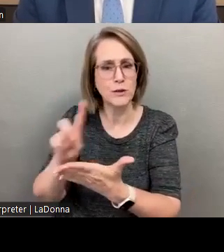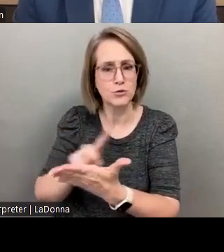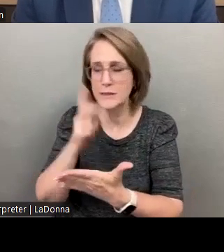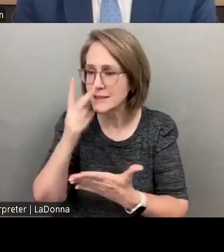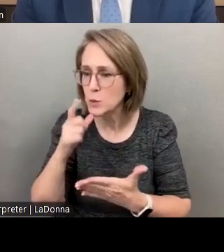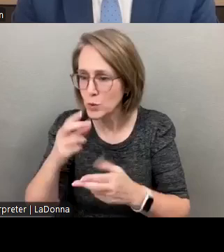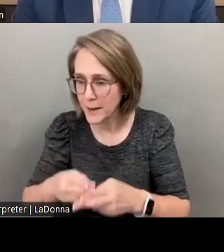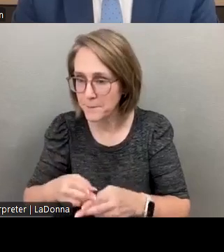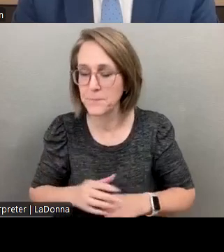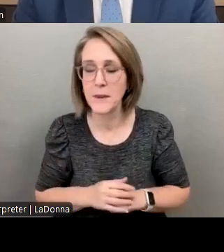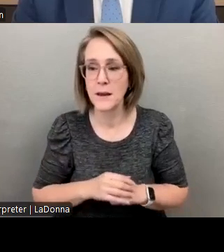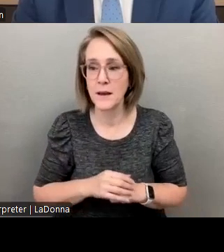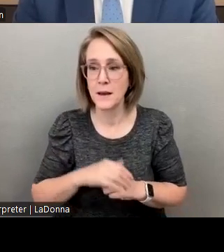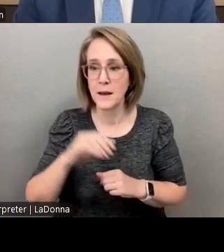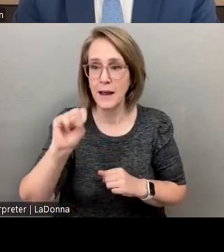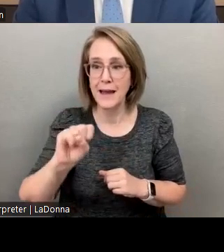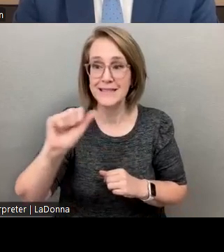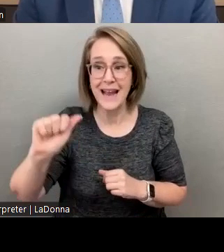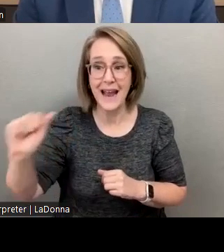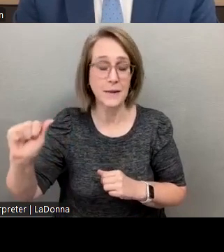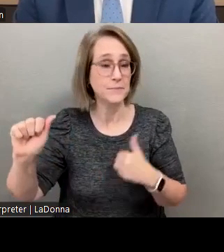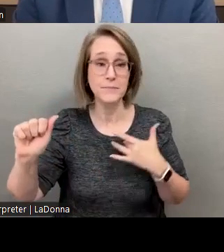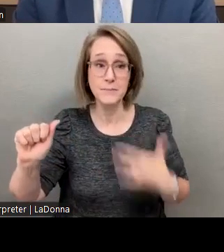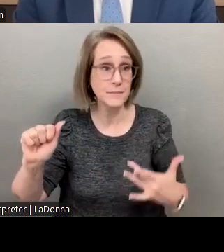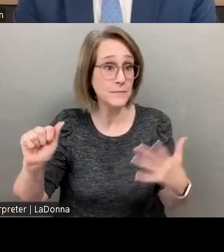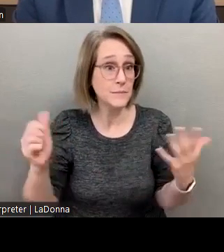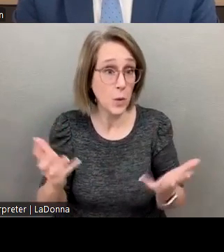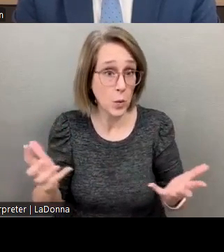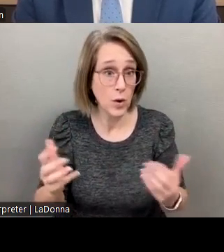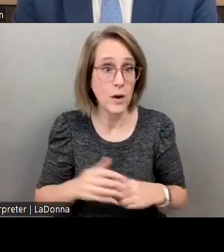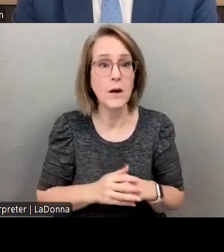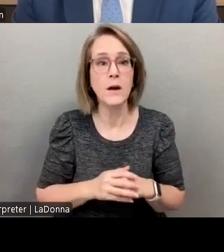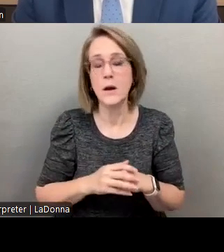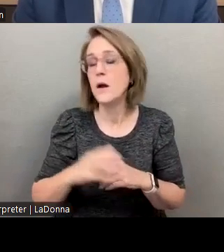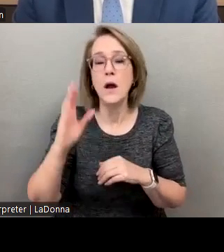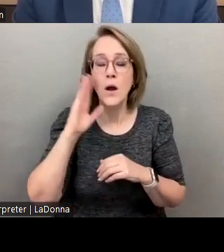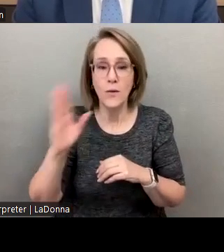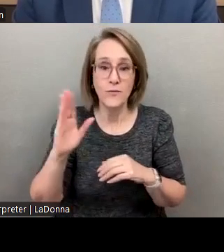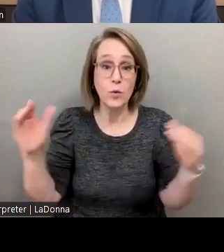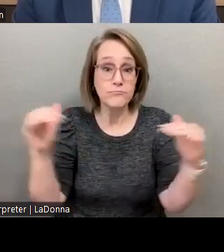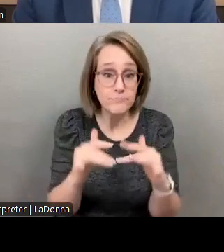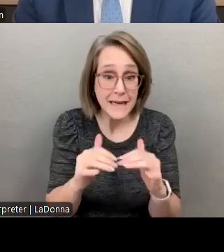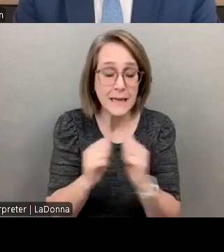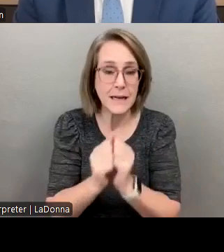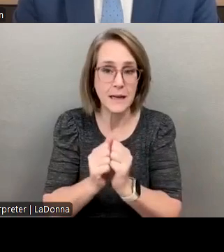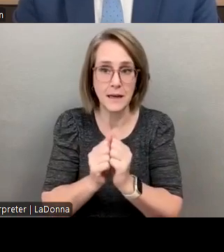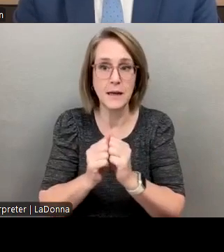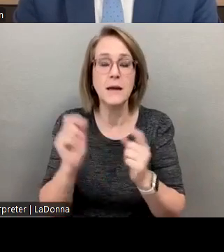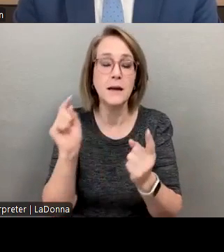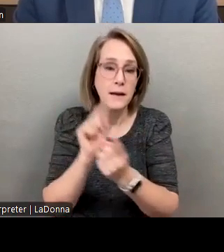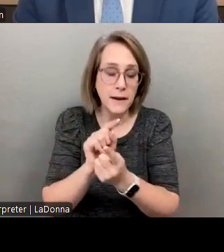general are really good, I like to say, at three things: convening, educating, and expanding collaborations.